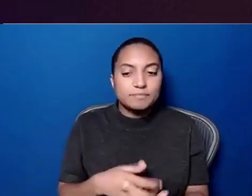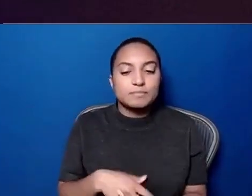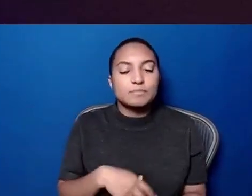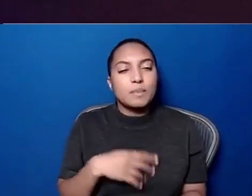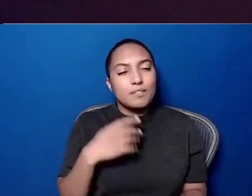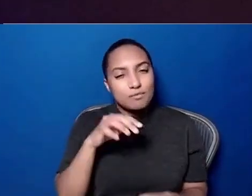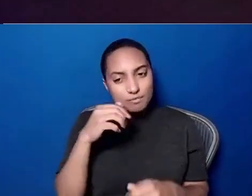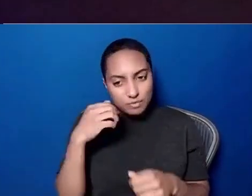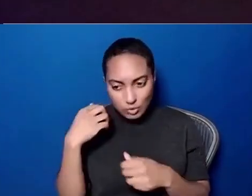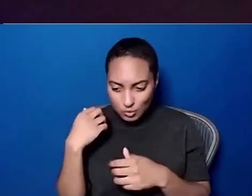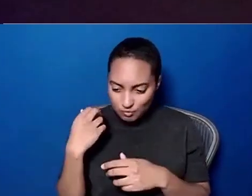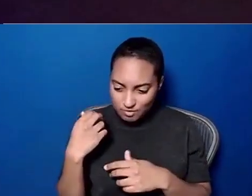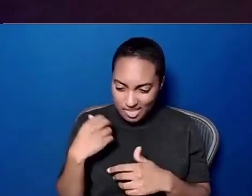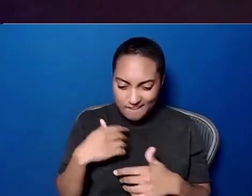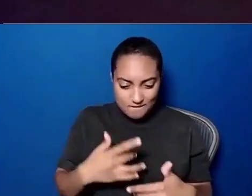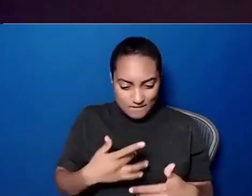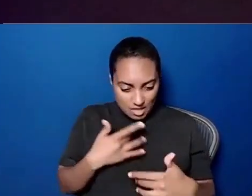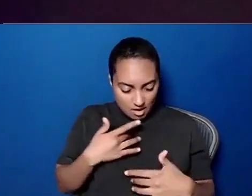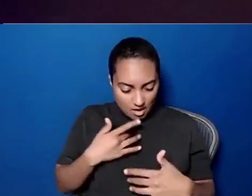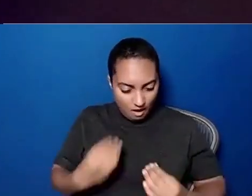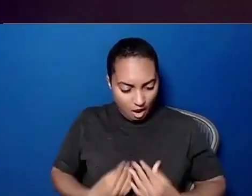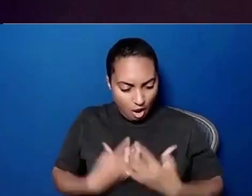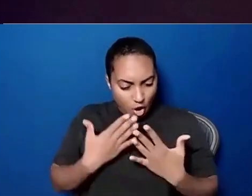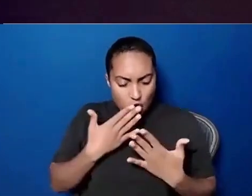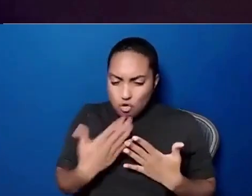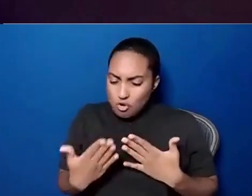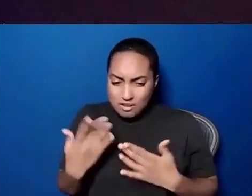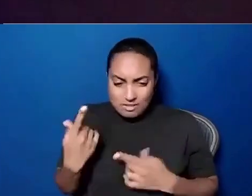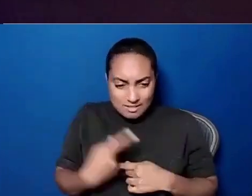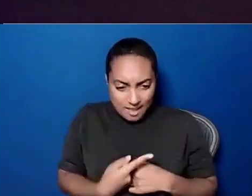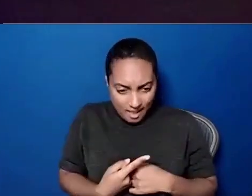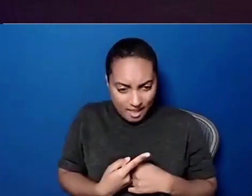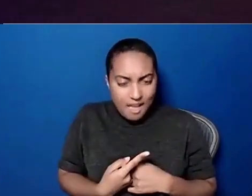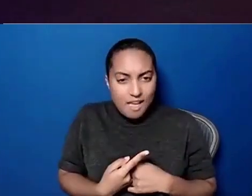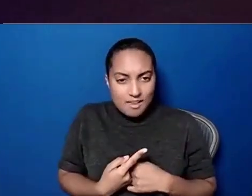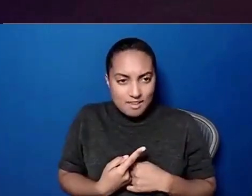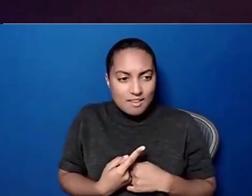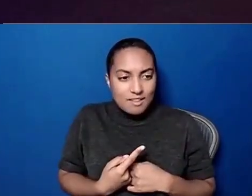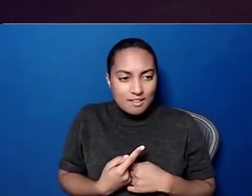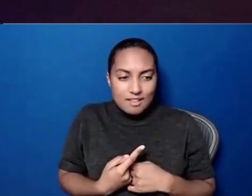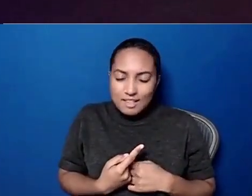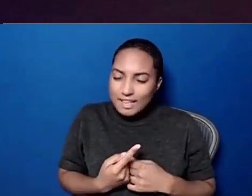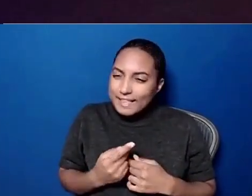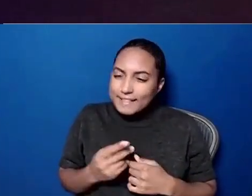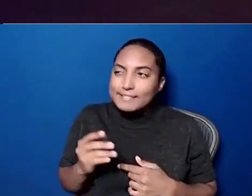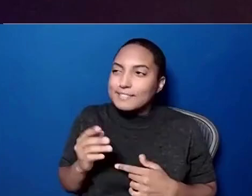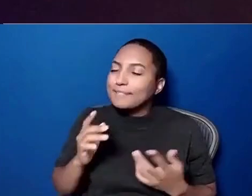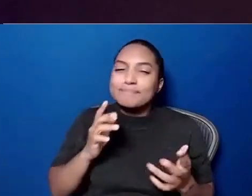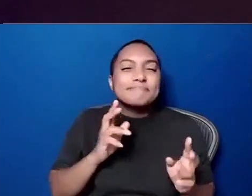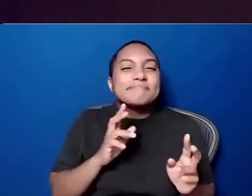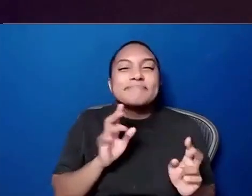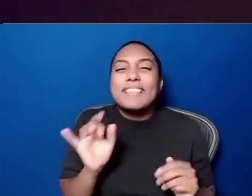day like it is the sweetest butter or ghee or what's your jam.